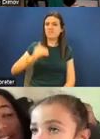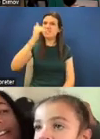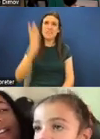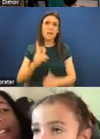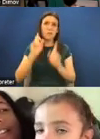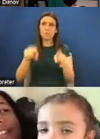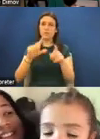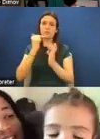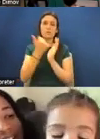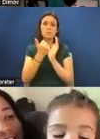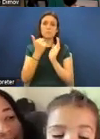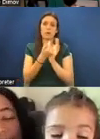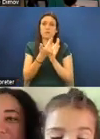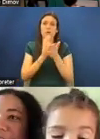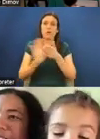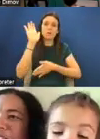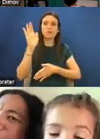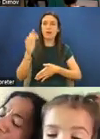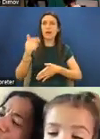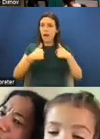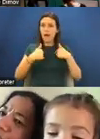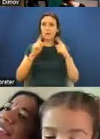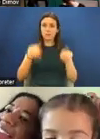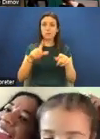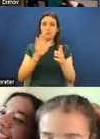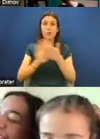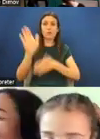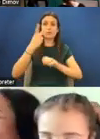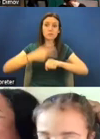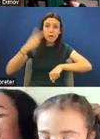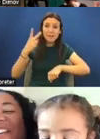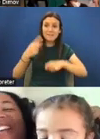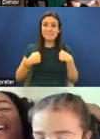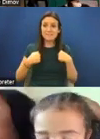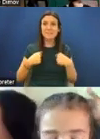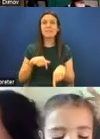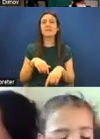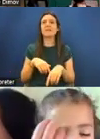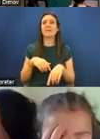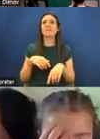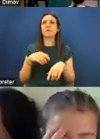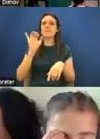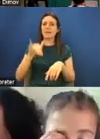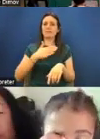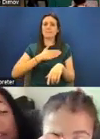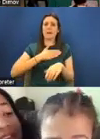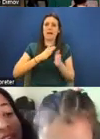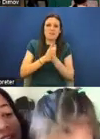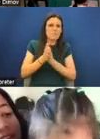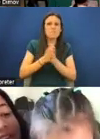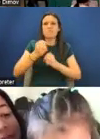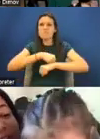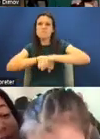college, so all of that, and I had to go to college twice. And so that's the drive and ambition. And the